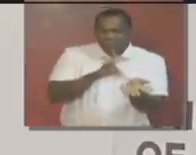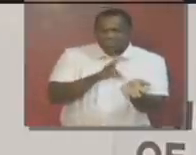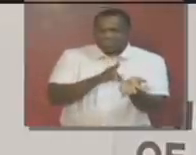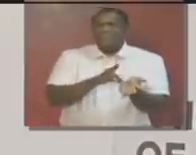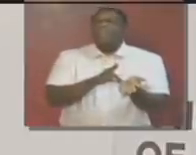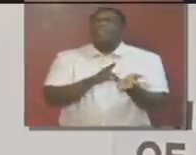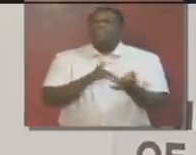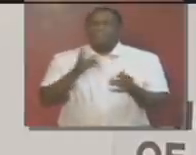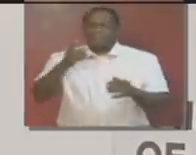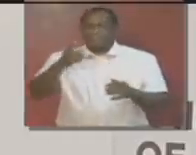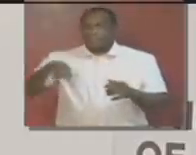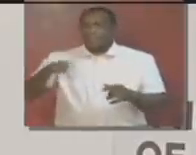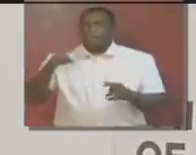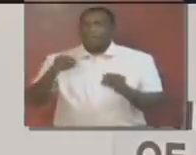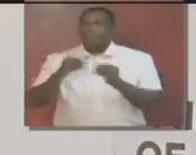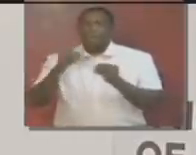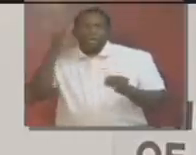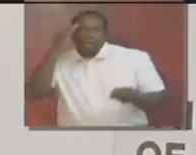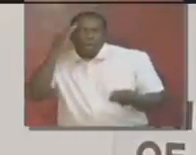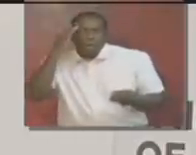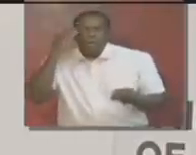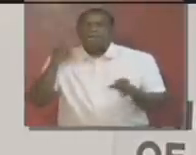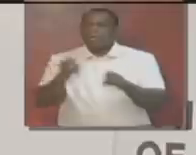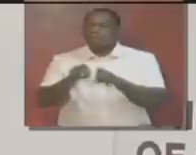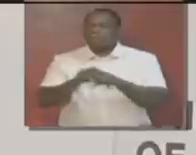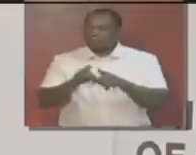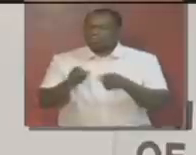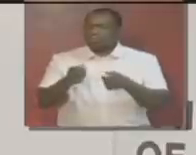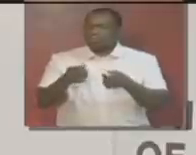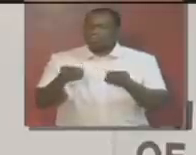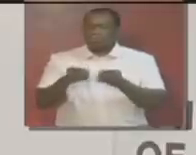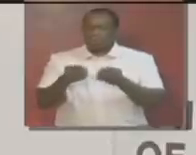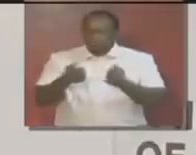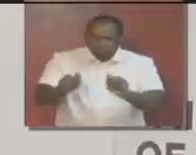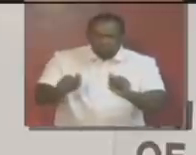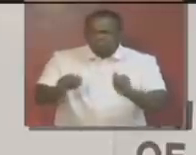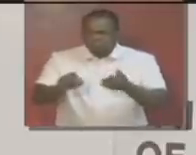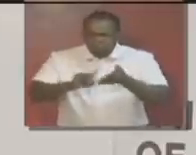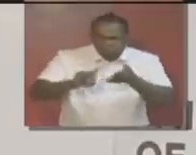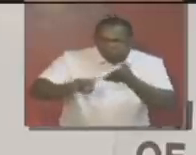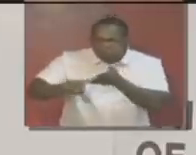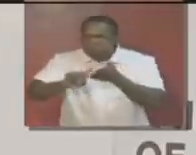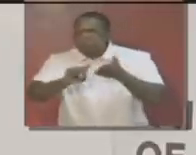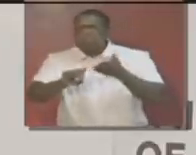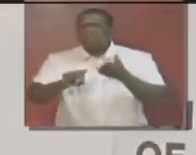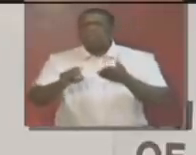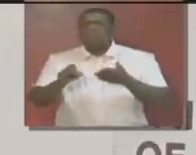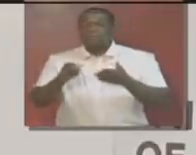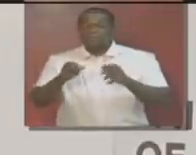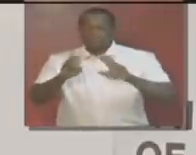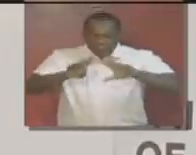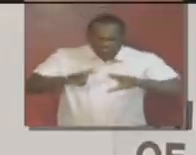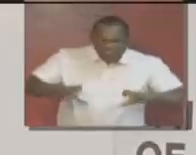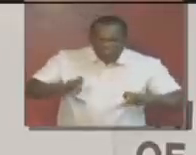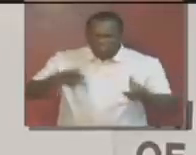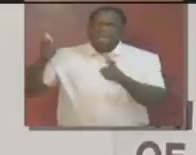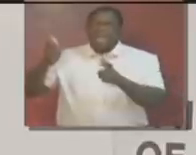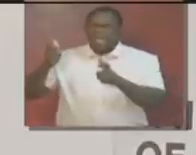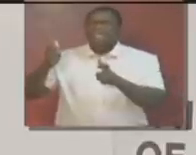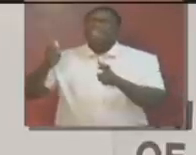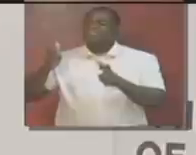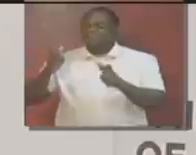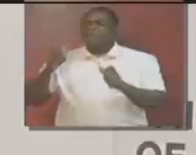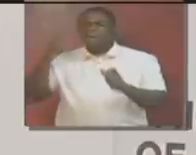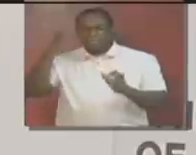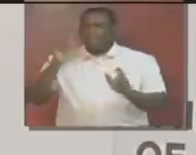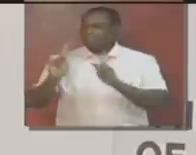more aware. So we haven't been under-diagnosing. We've been picking up really, really quickly. So I think the population has been doing a great job by